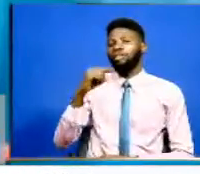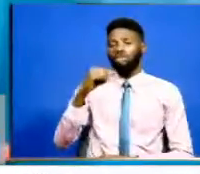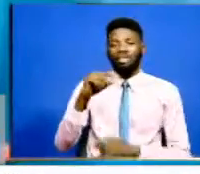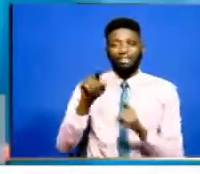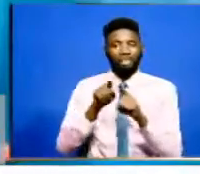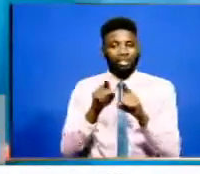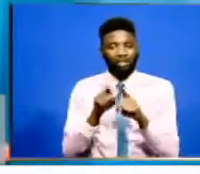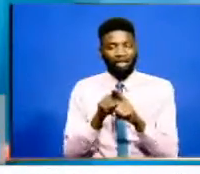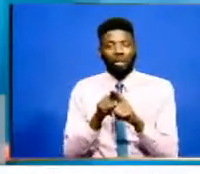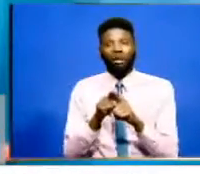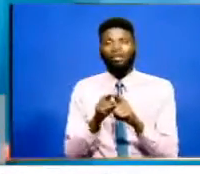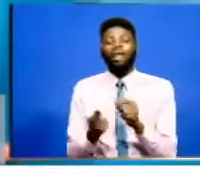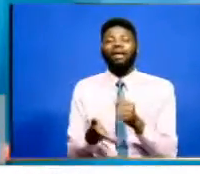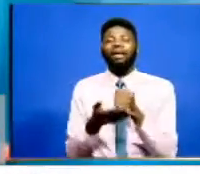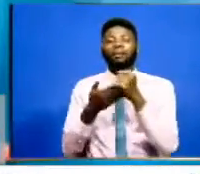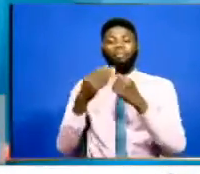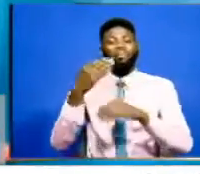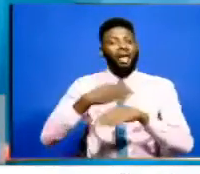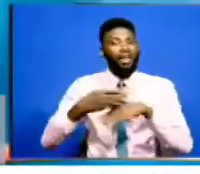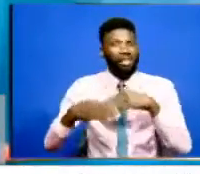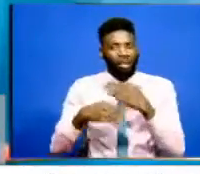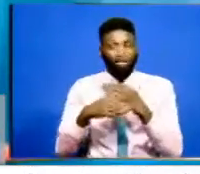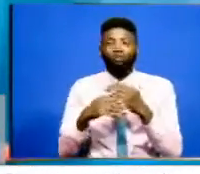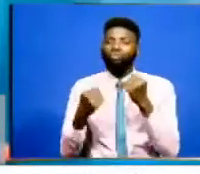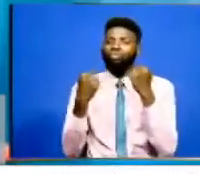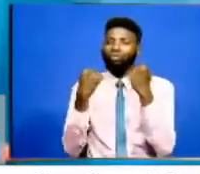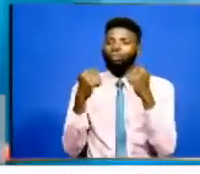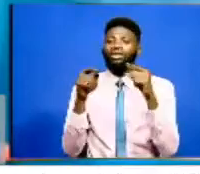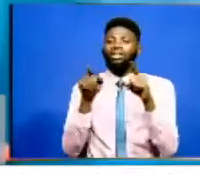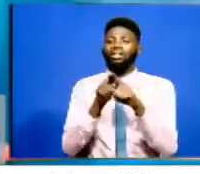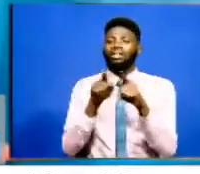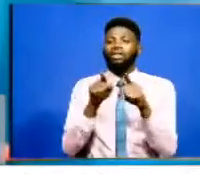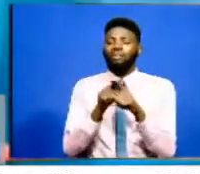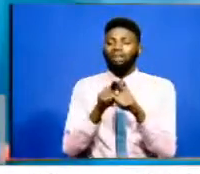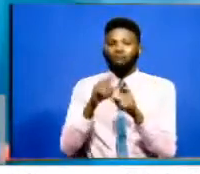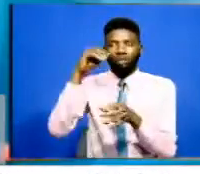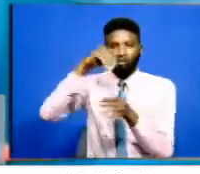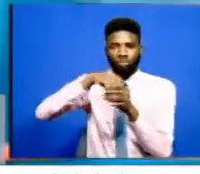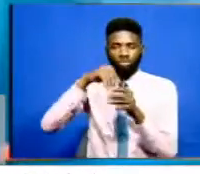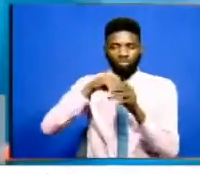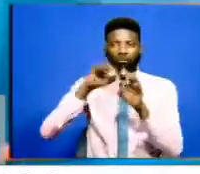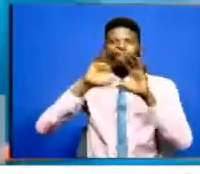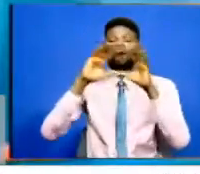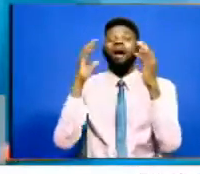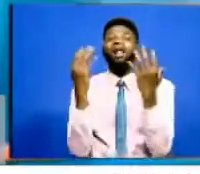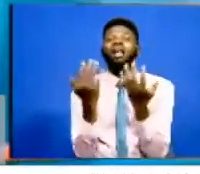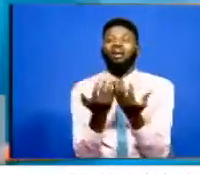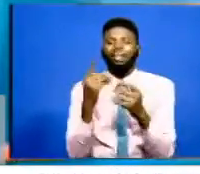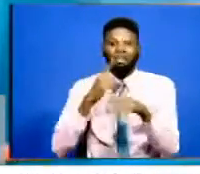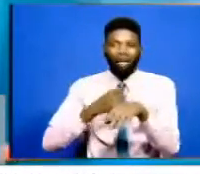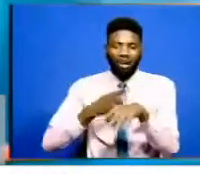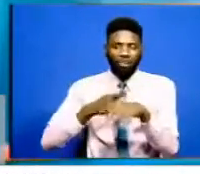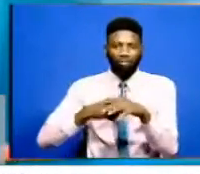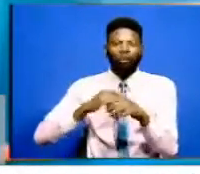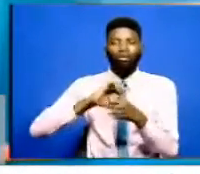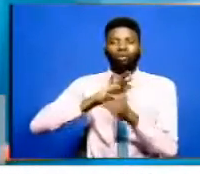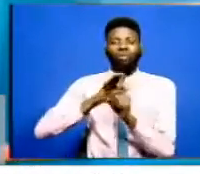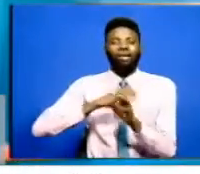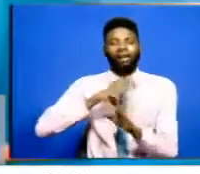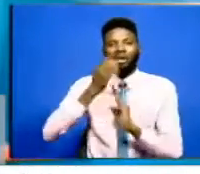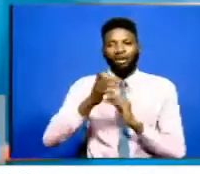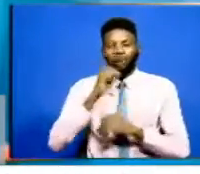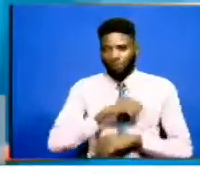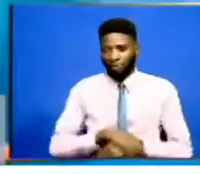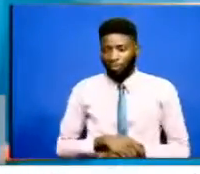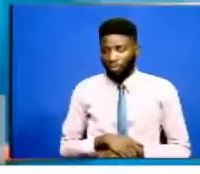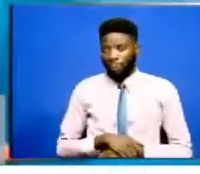a resilient and an inclusive post-COVID world. The second session of UNEA